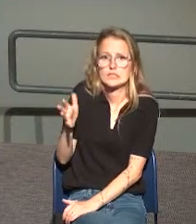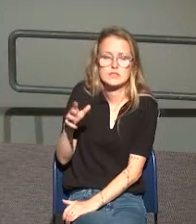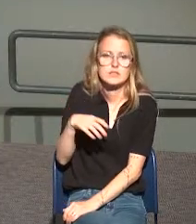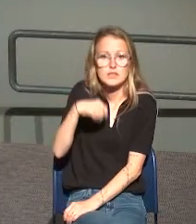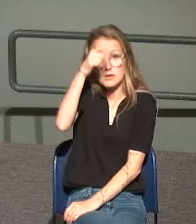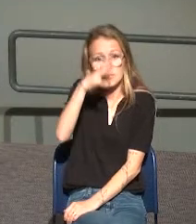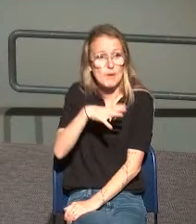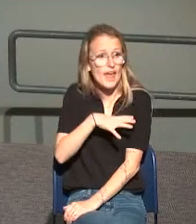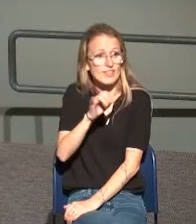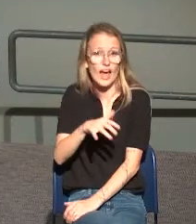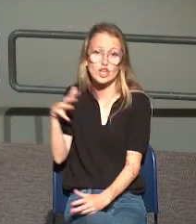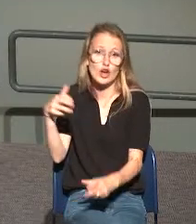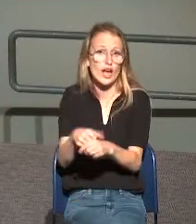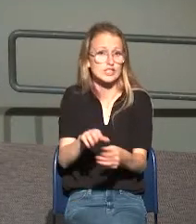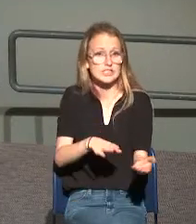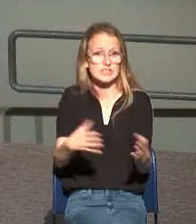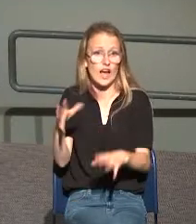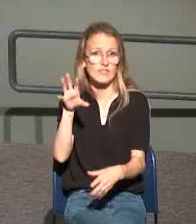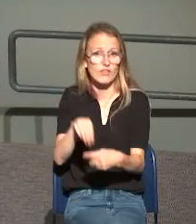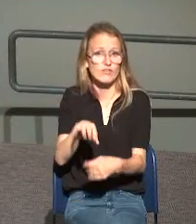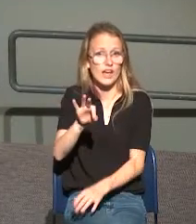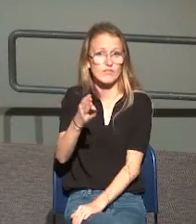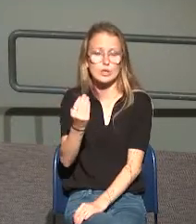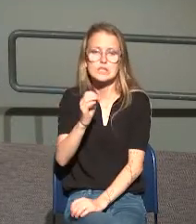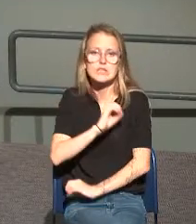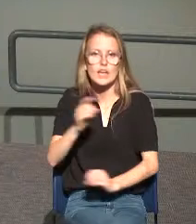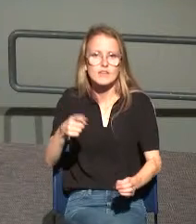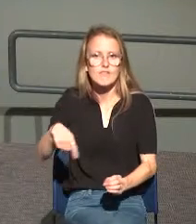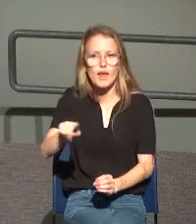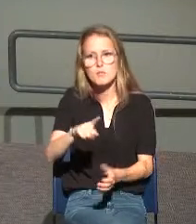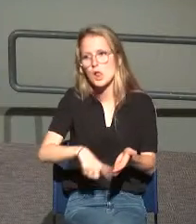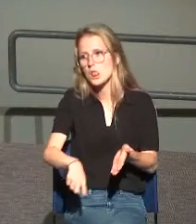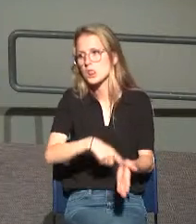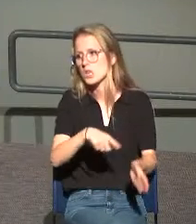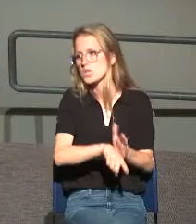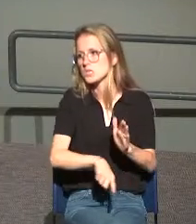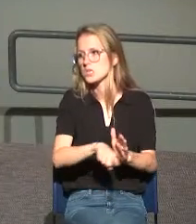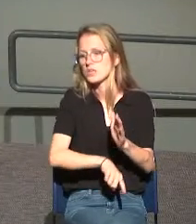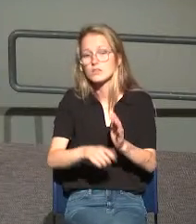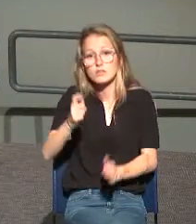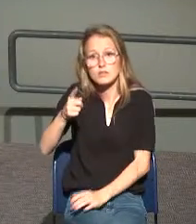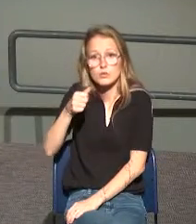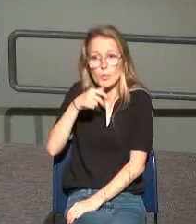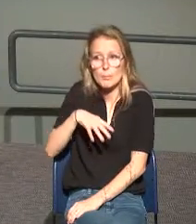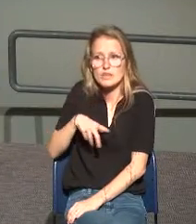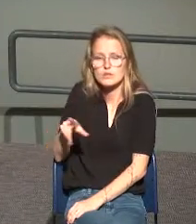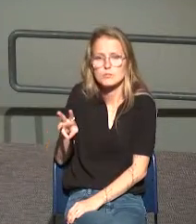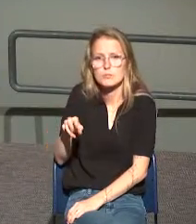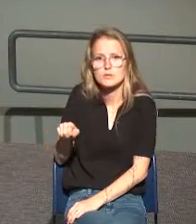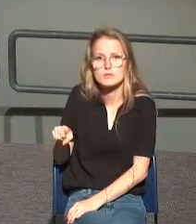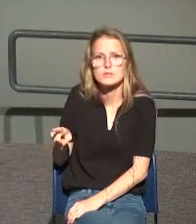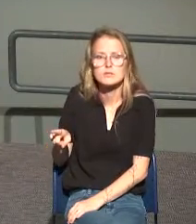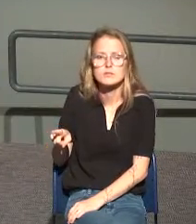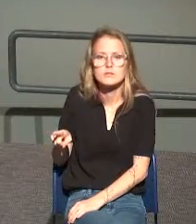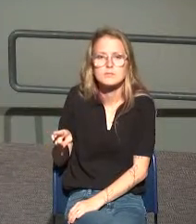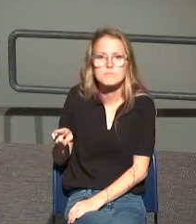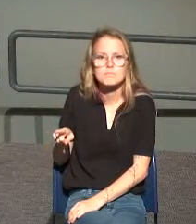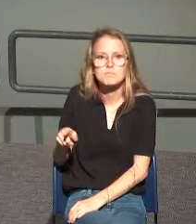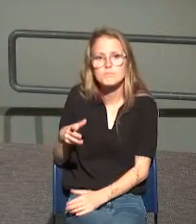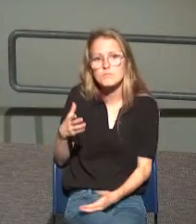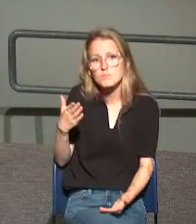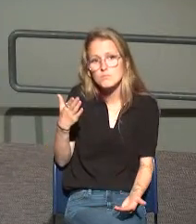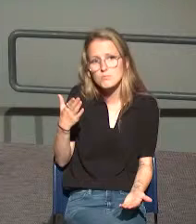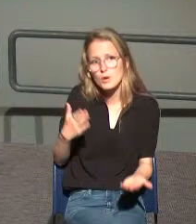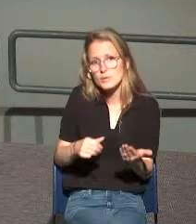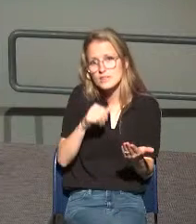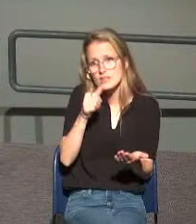crashed and died in F-14s. None of them were dragged through the mud. She was. It probably didn't